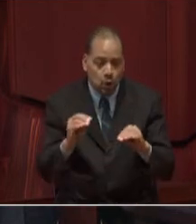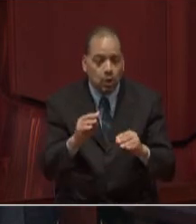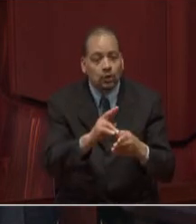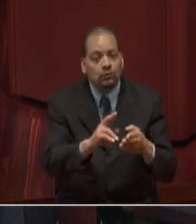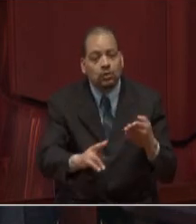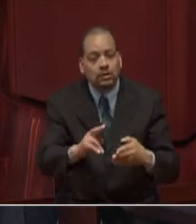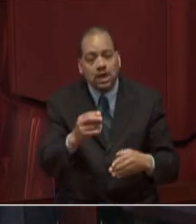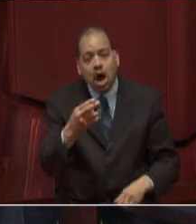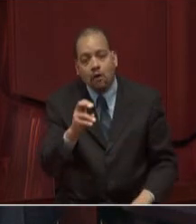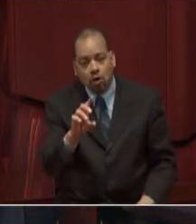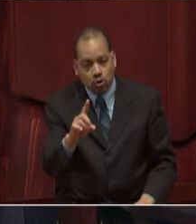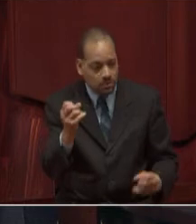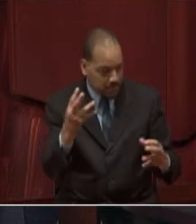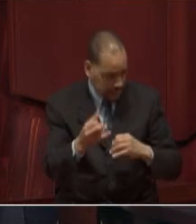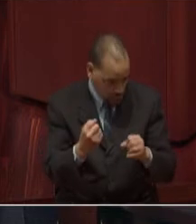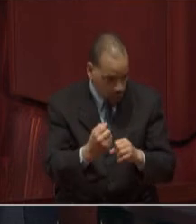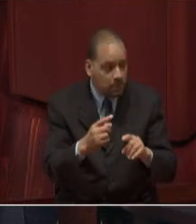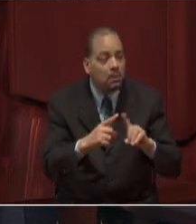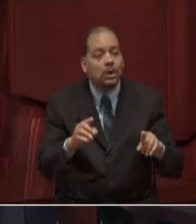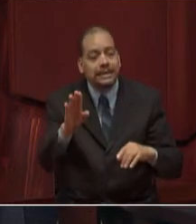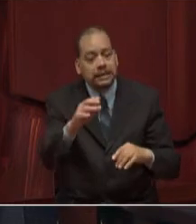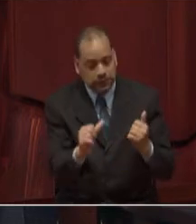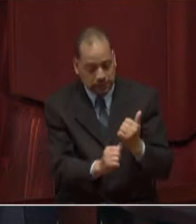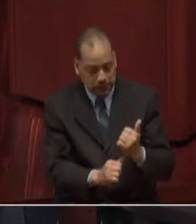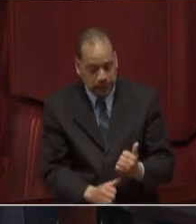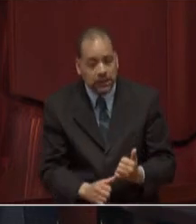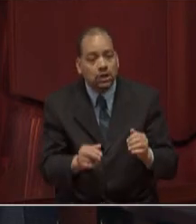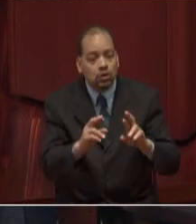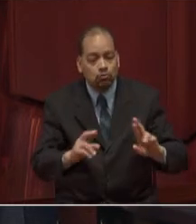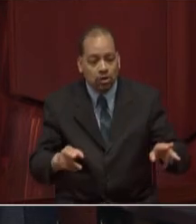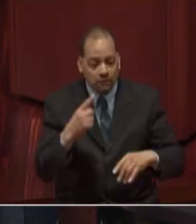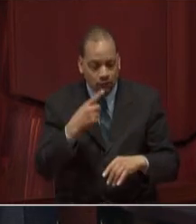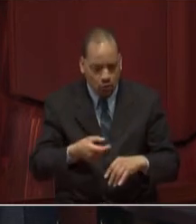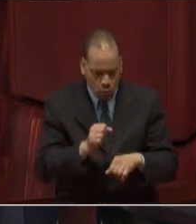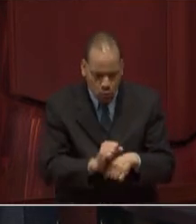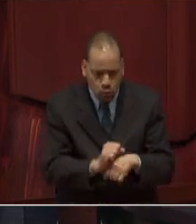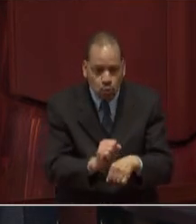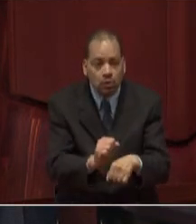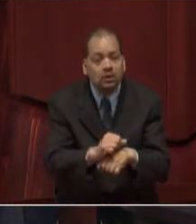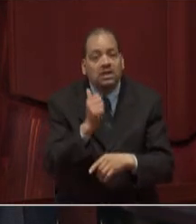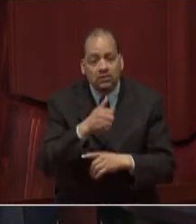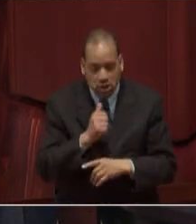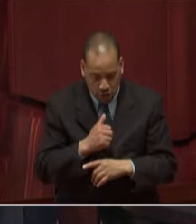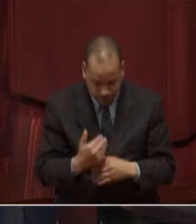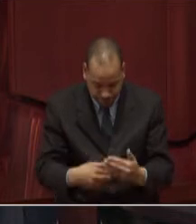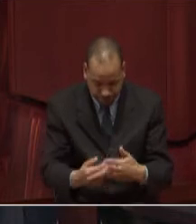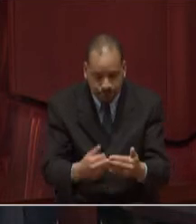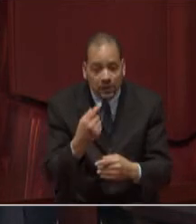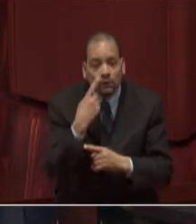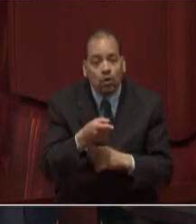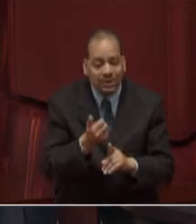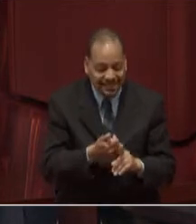but it was subordinates who really were up to the task of the grit work, the day-to-day management of these interdepartmental